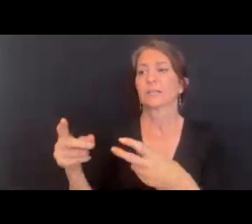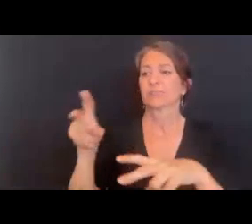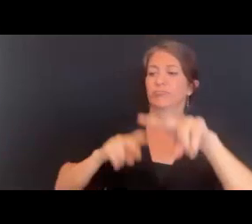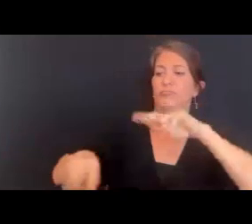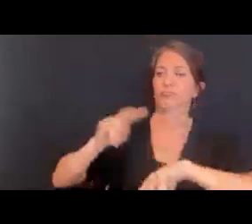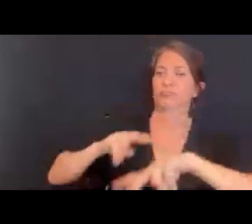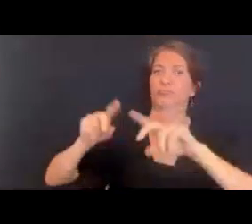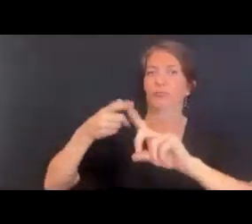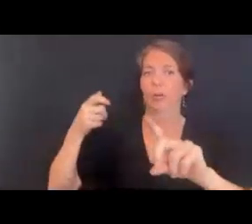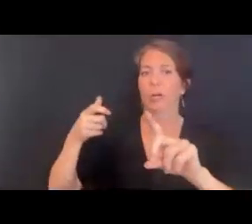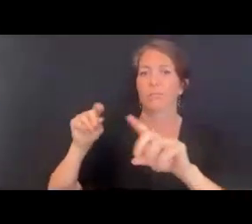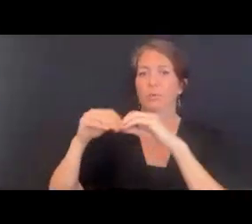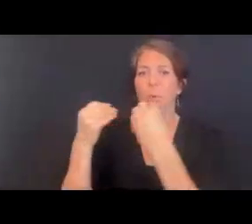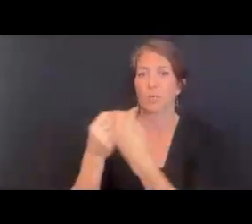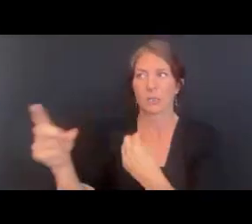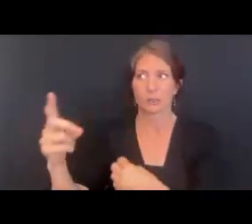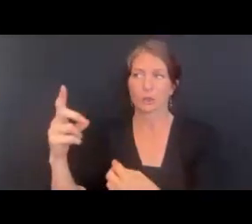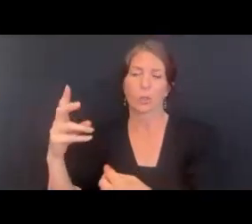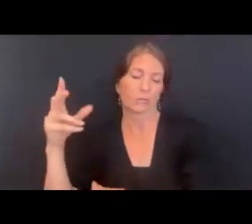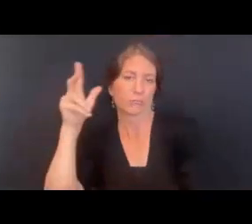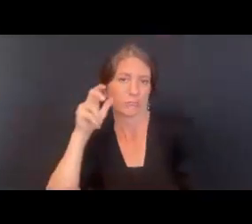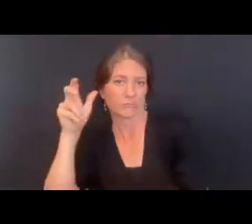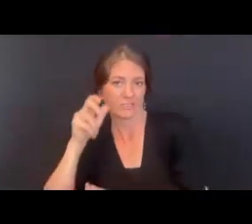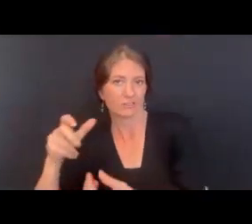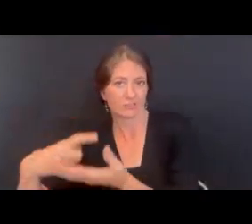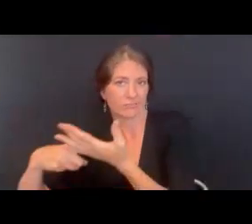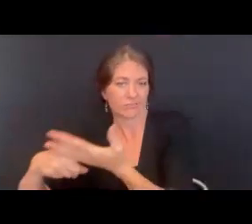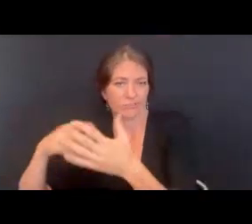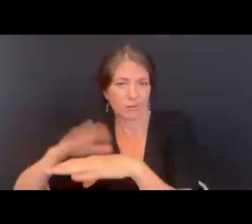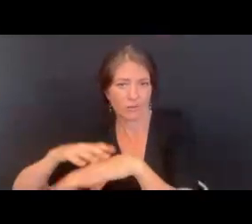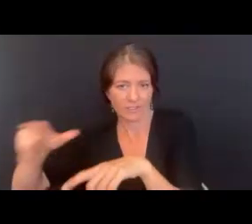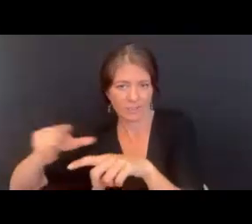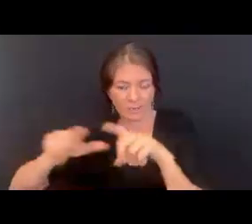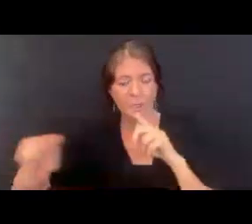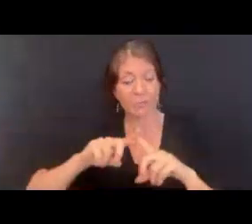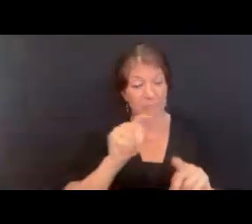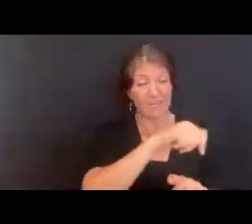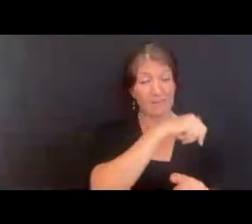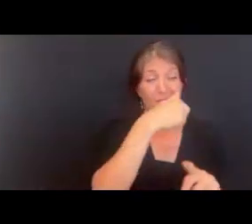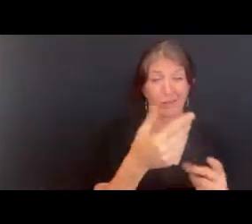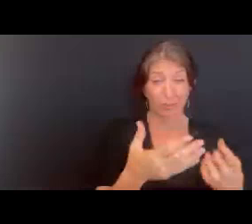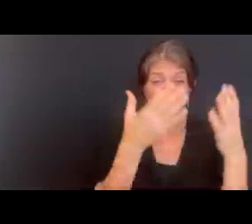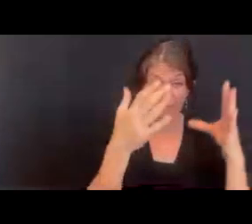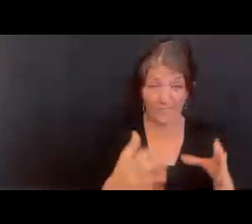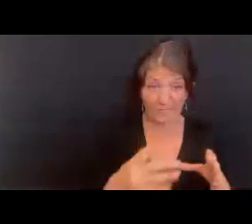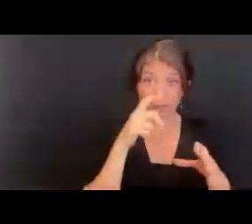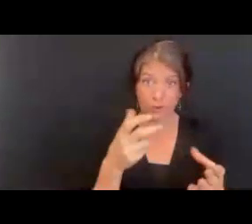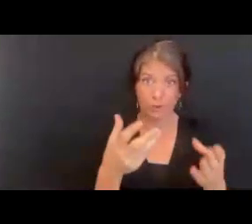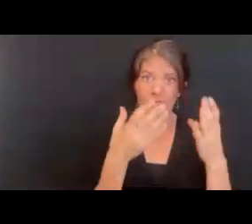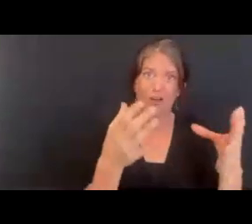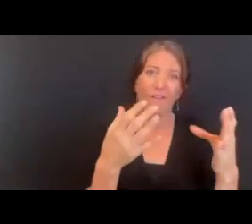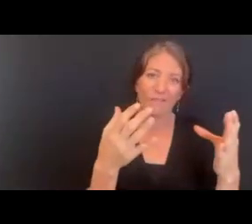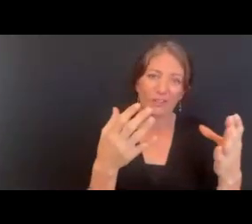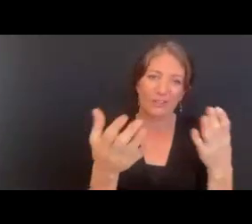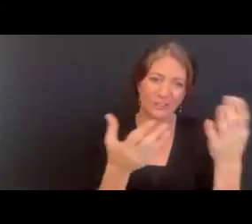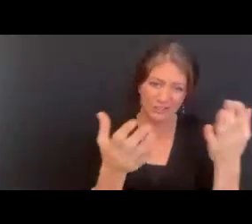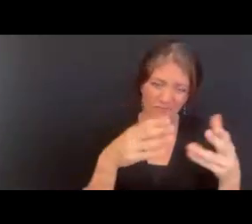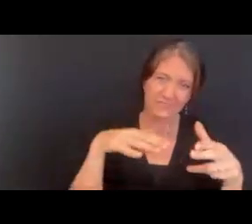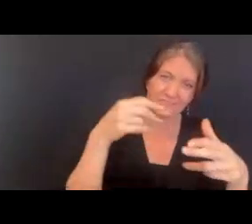call, they also oversee a large network of providers who offer the services through the HCBS